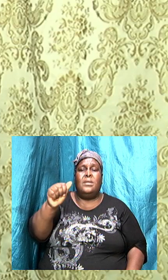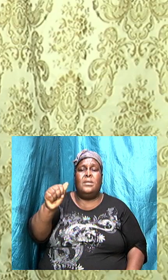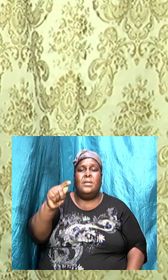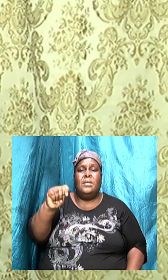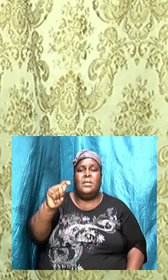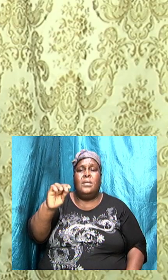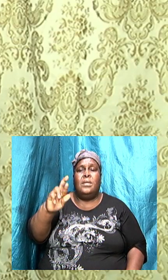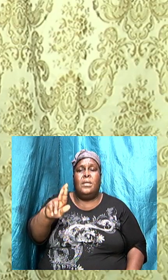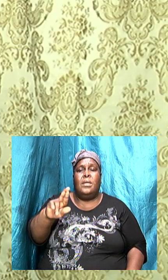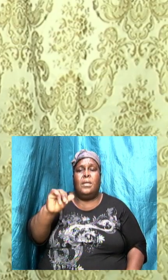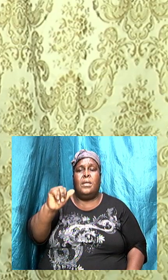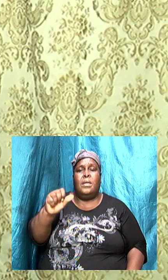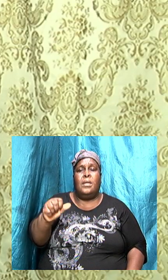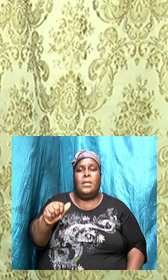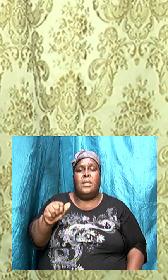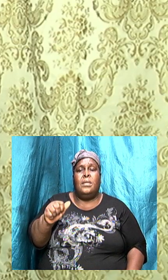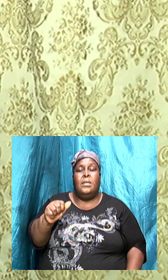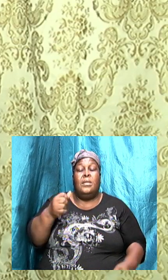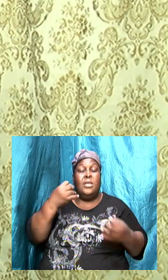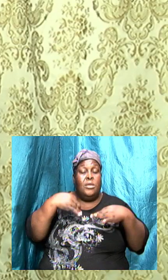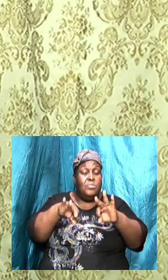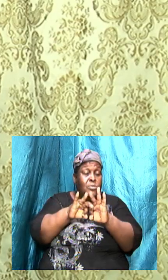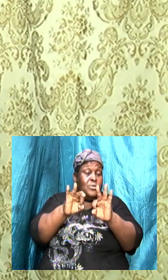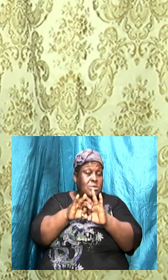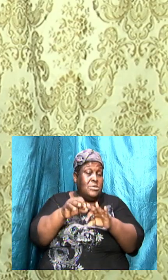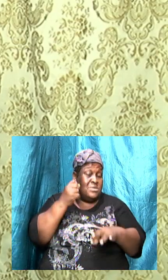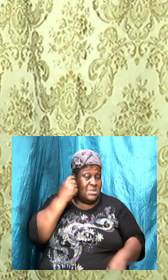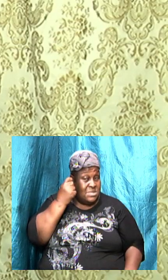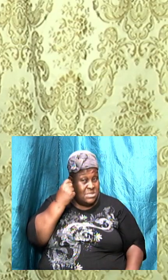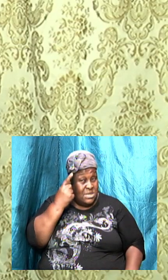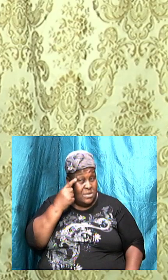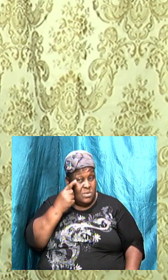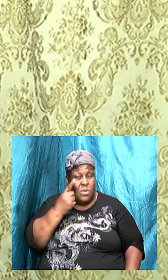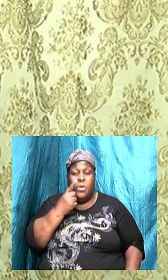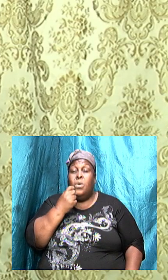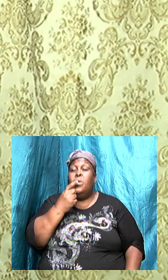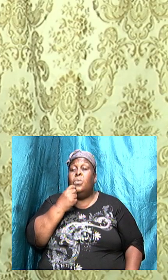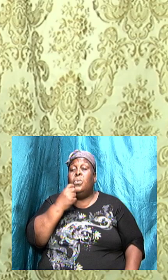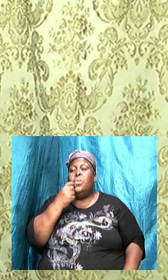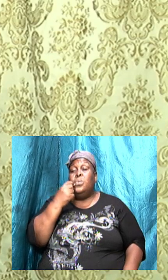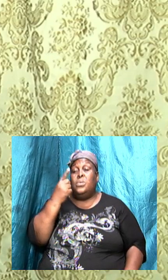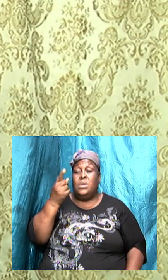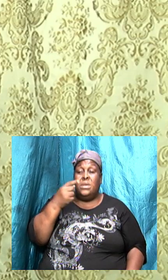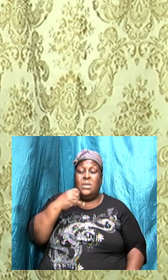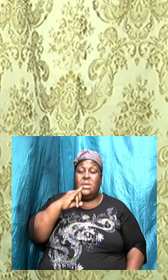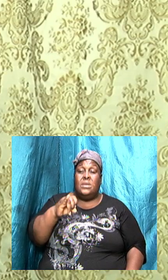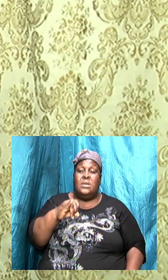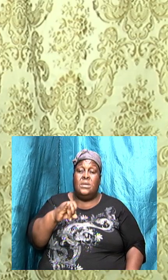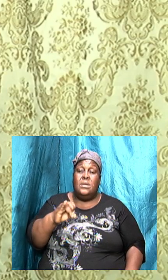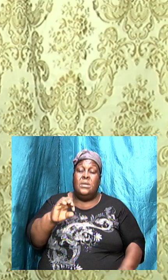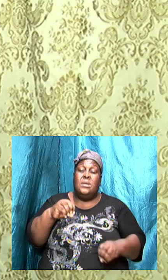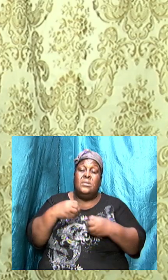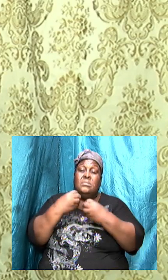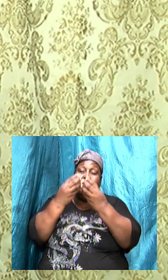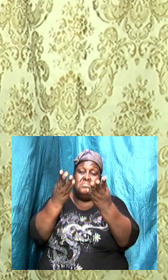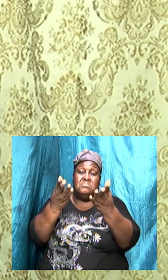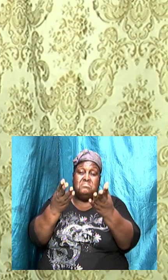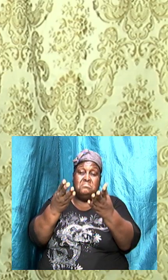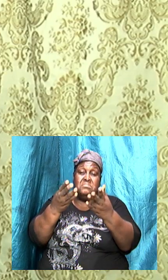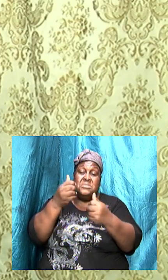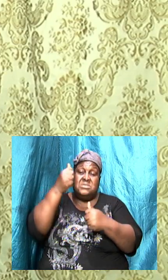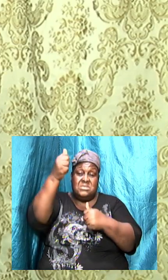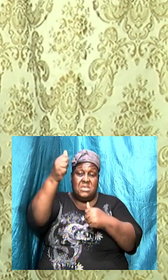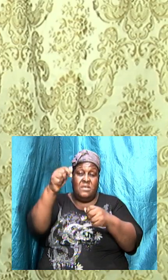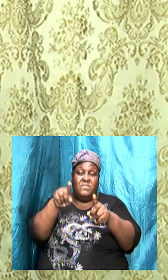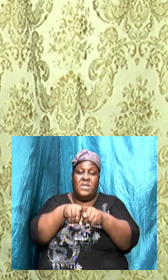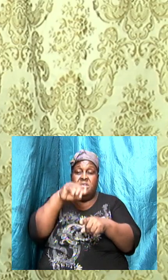it is important that we understand who He is. Presents Himself as the Son of God,